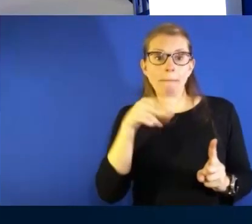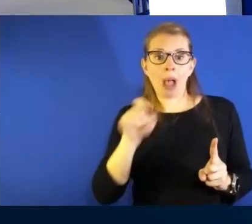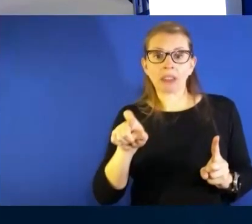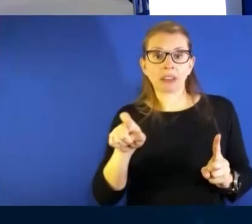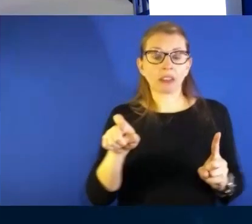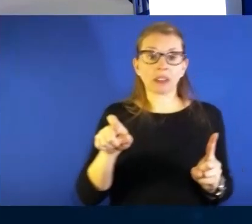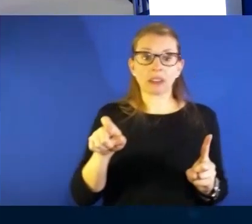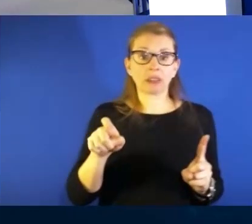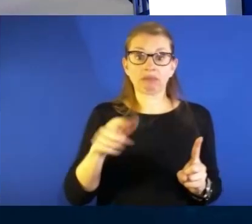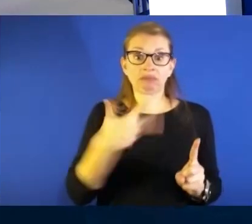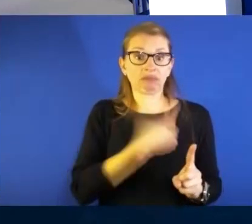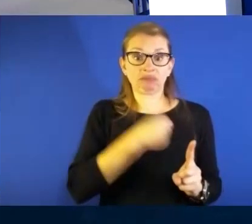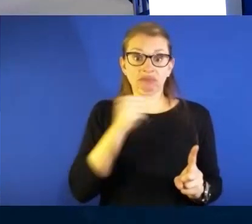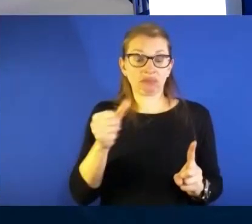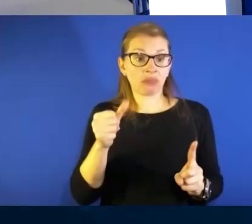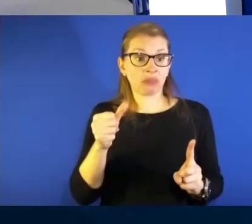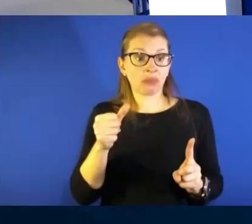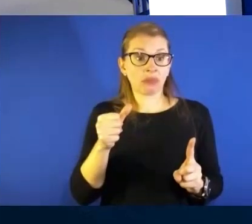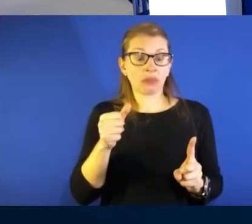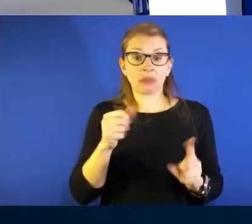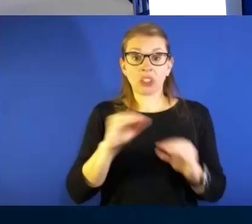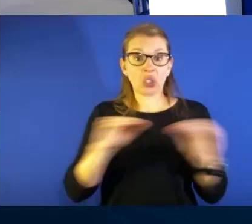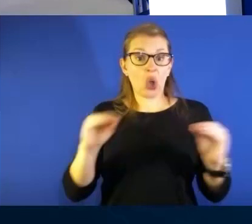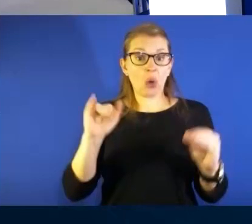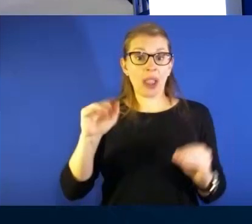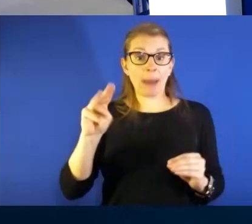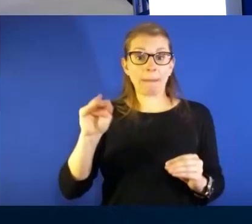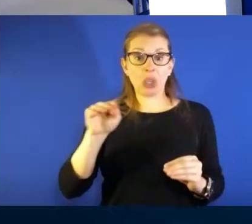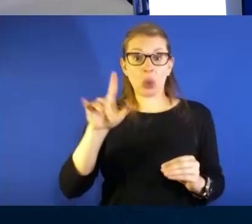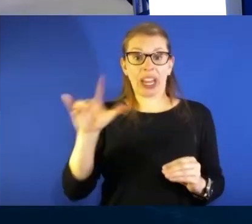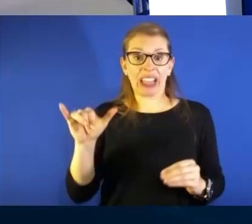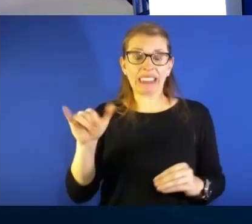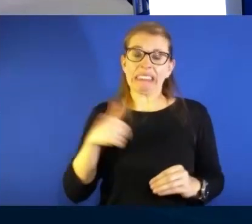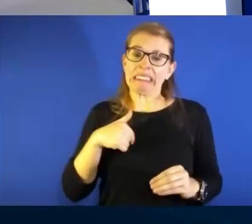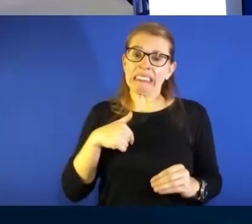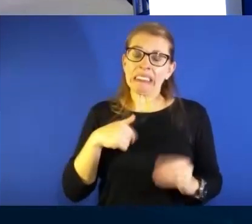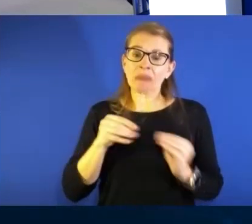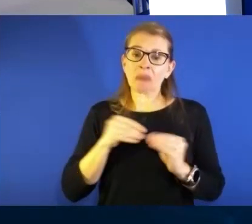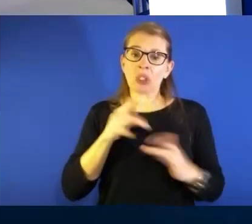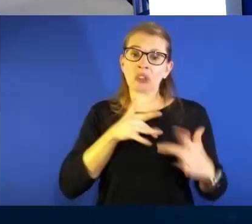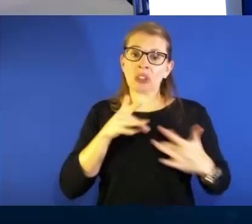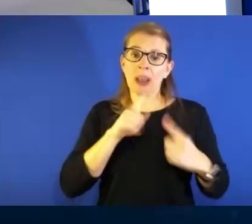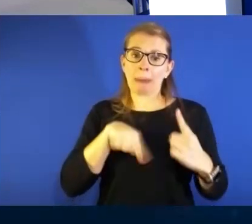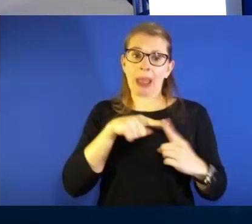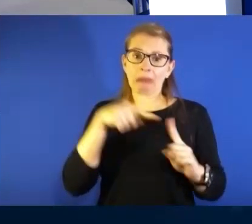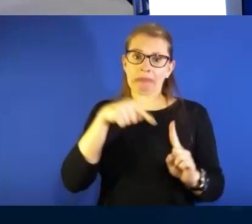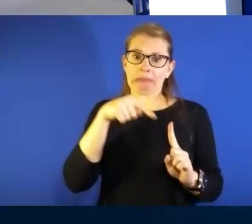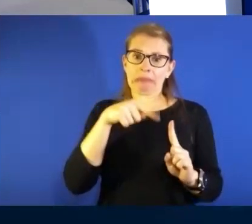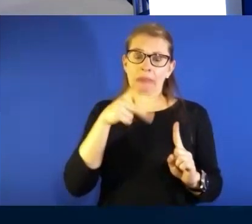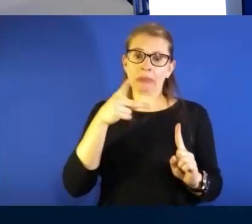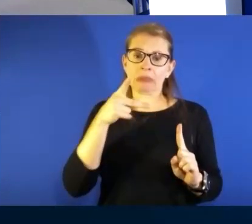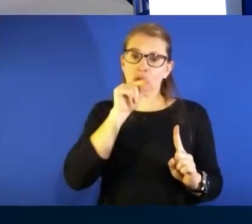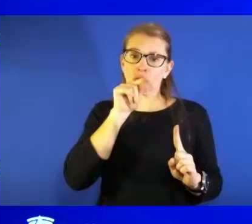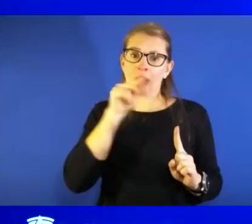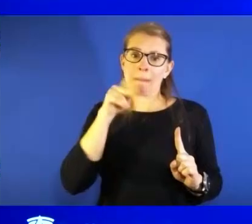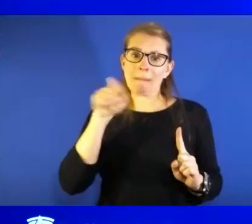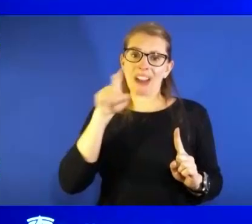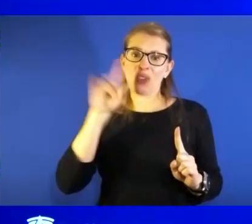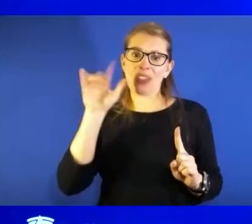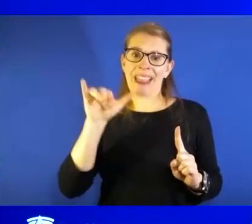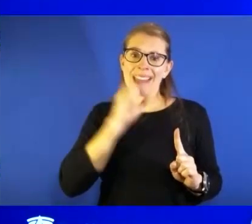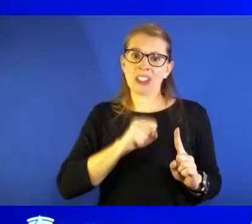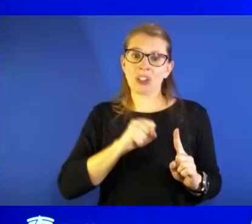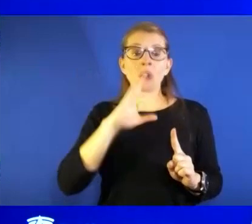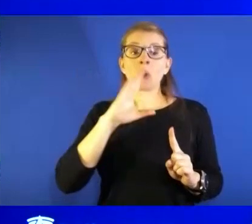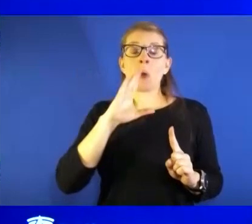not vaccinated. So you have no immunity to it. Yeah, I would be much more concerned about primary chickenpox infection at that age. And we know that as you